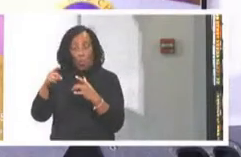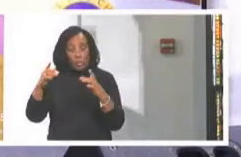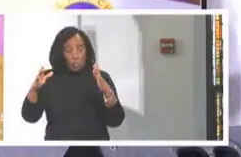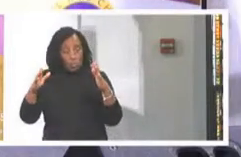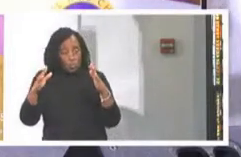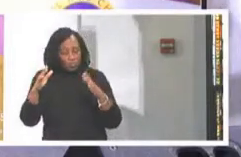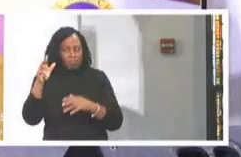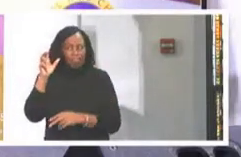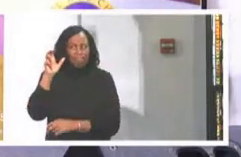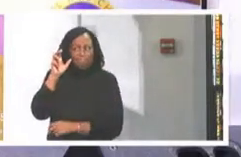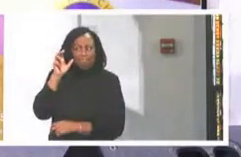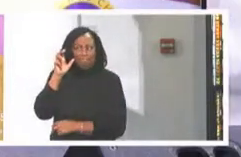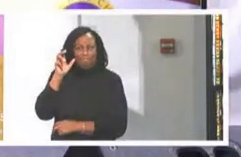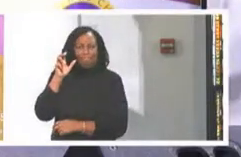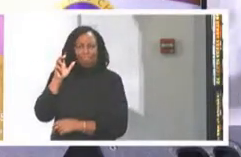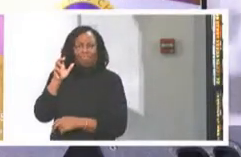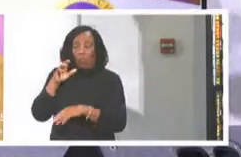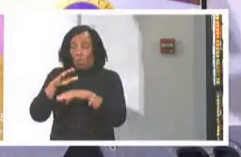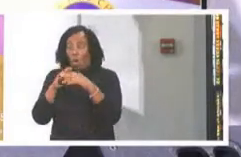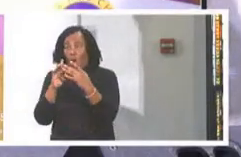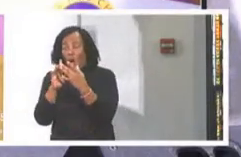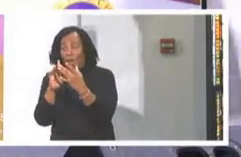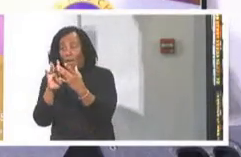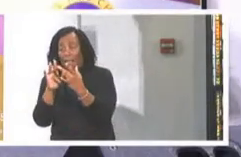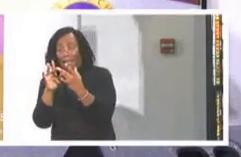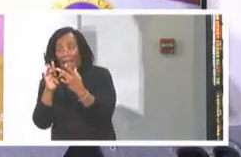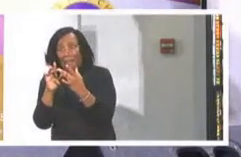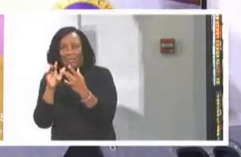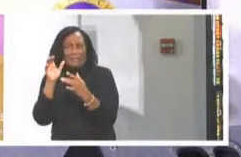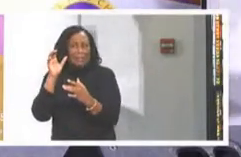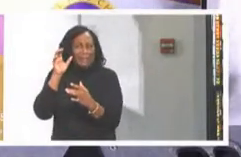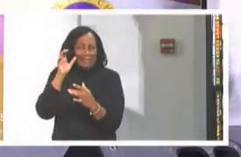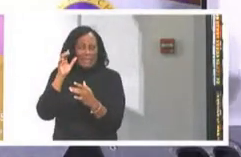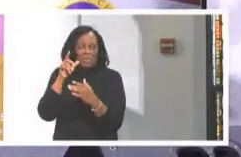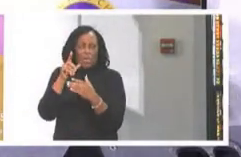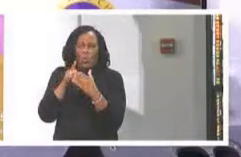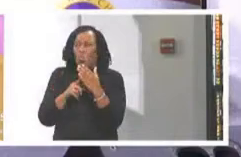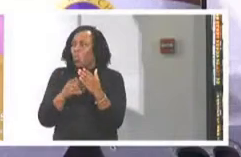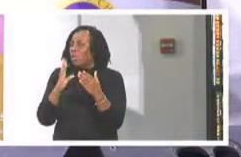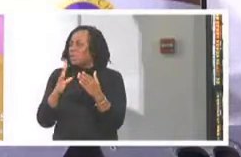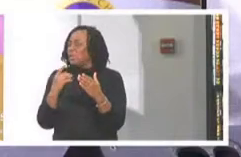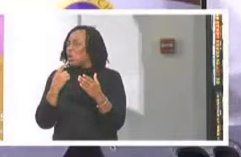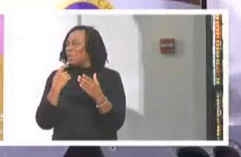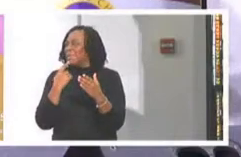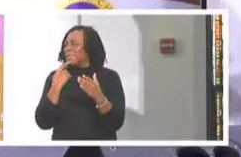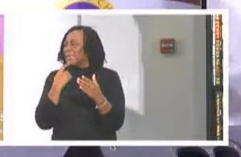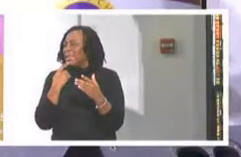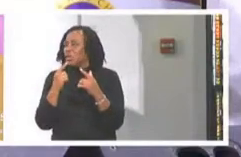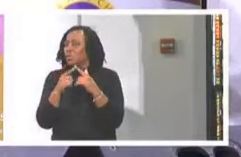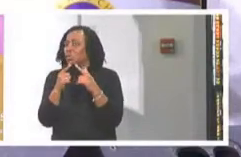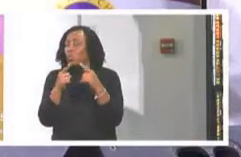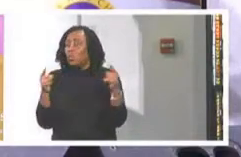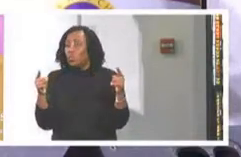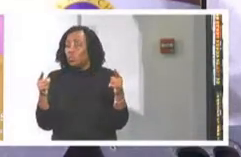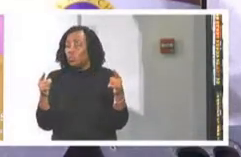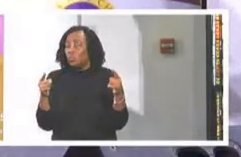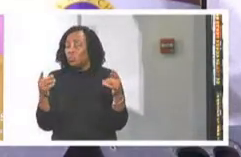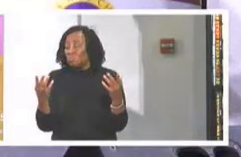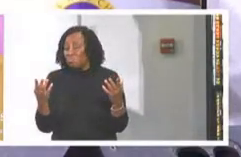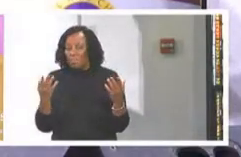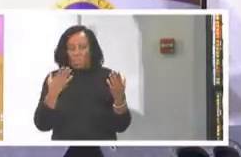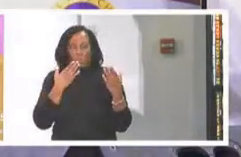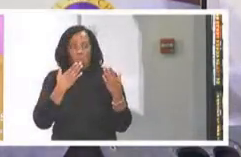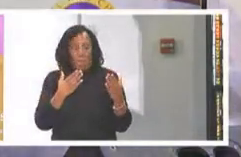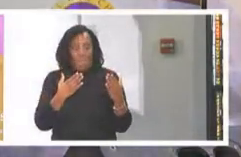to all those that are online. Listen to see what God has to say to you right where you are. We thank you for being